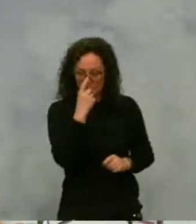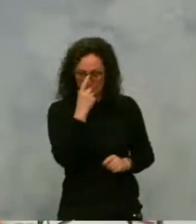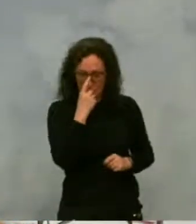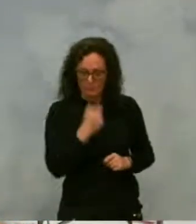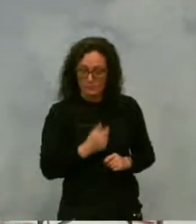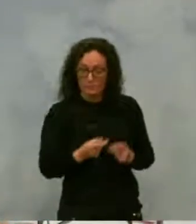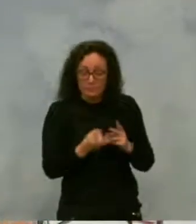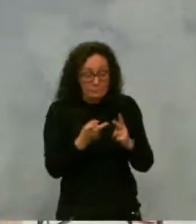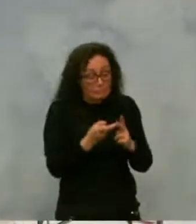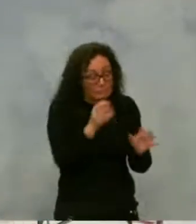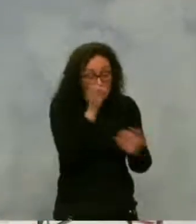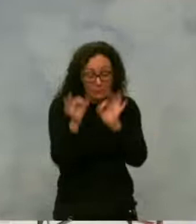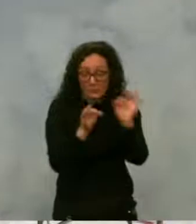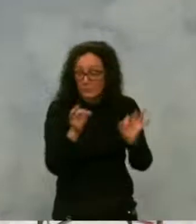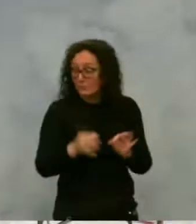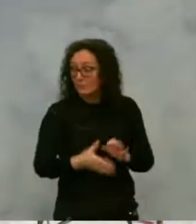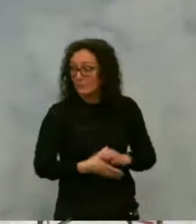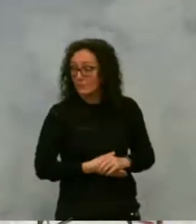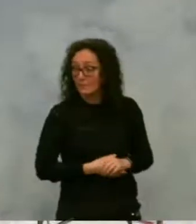Any other questions?